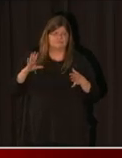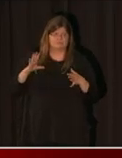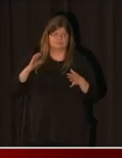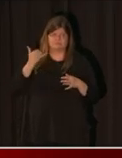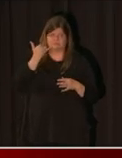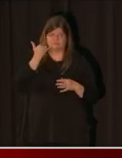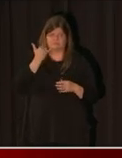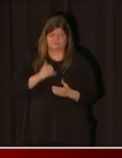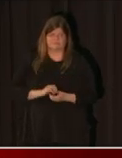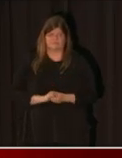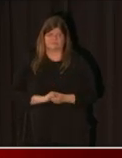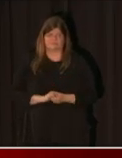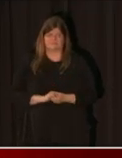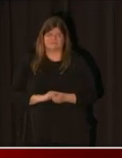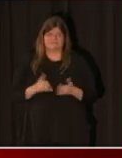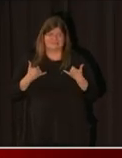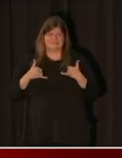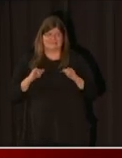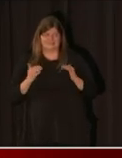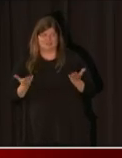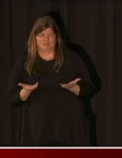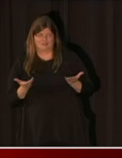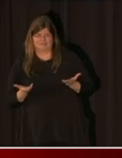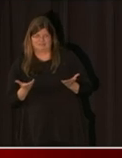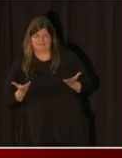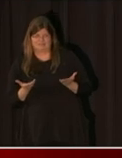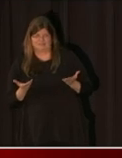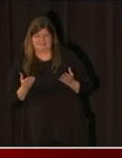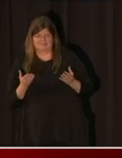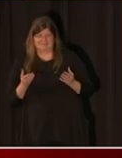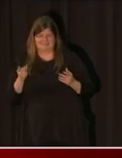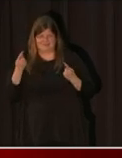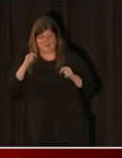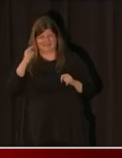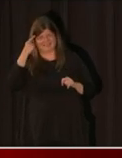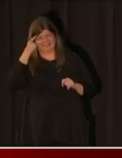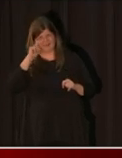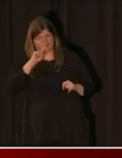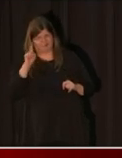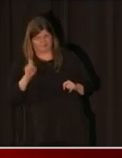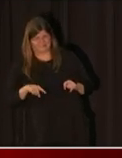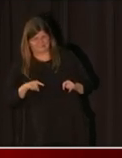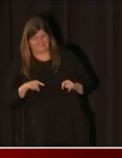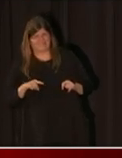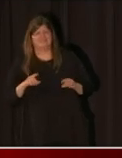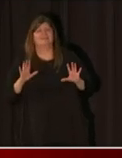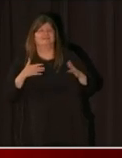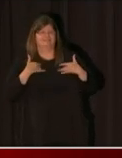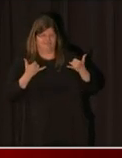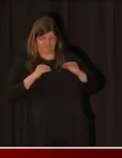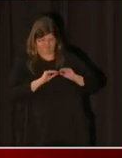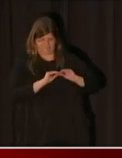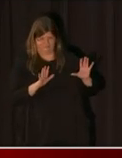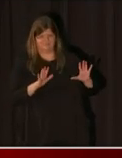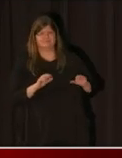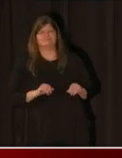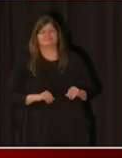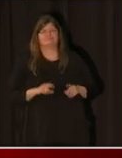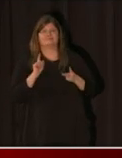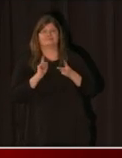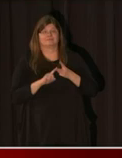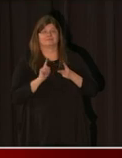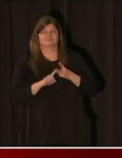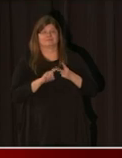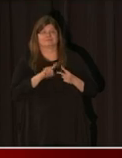No, I'm still here. Okay, go ahead. A message, but I think I'm still here. Okay. Okay, so you cleared that up. I appreciate that. The second set of questions, just two